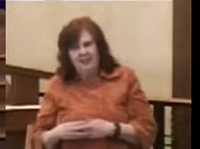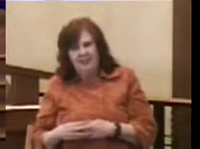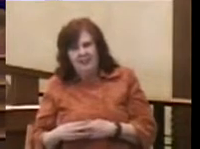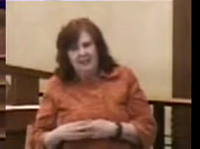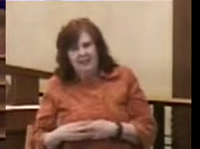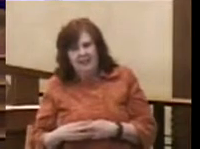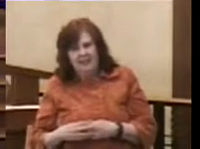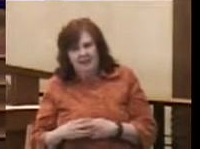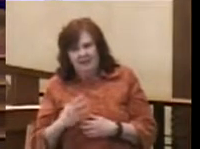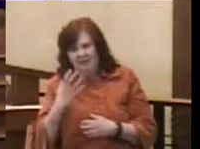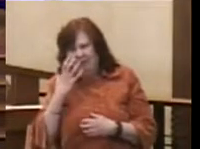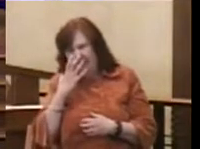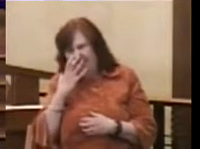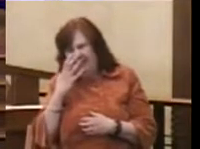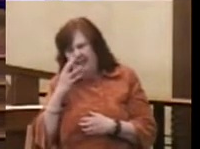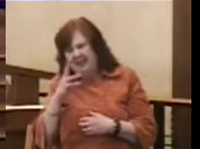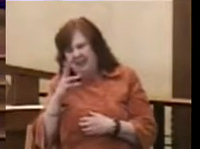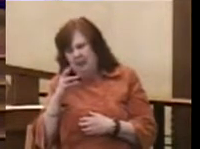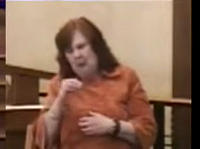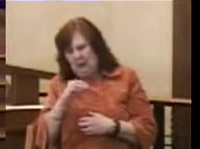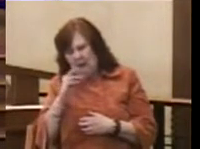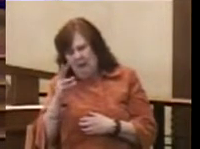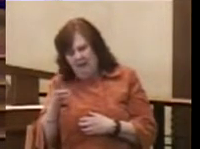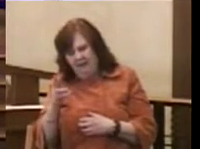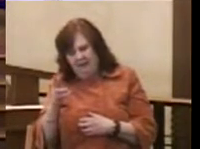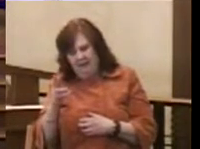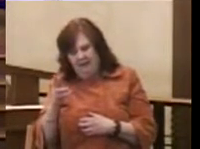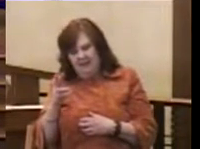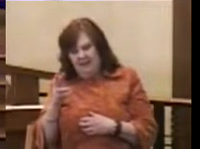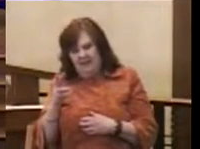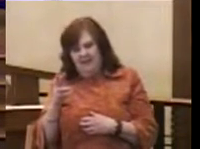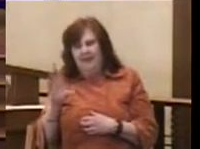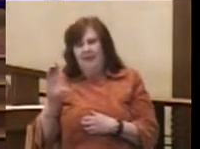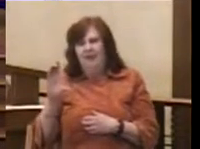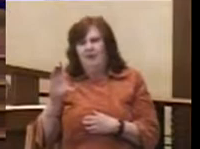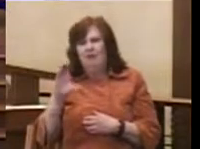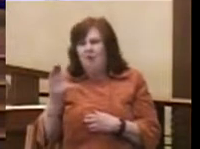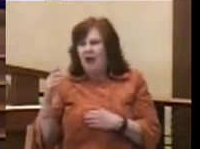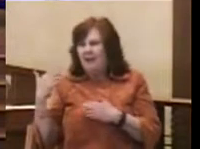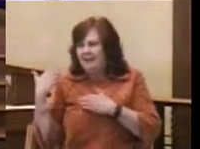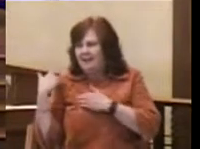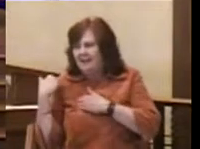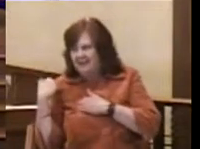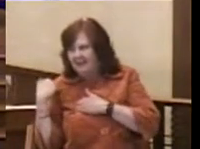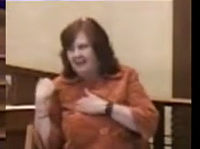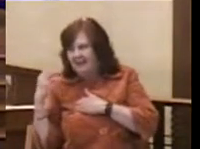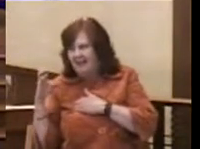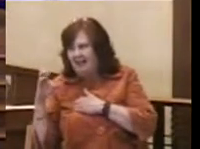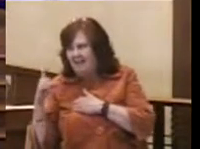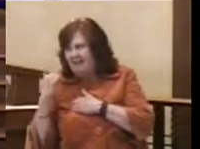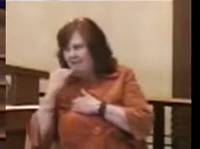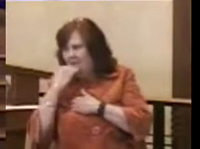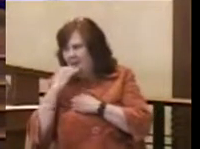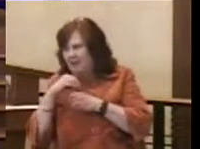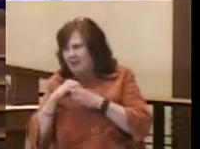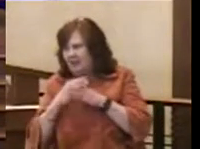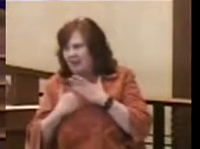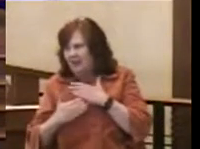Oh, wow. A cross to bear, a cell phone in your